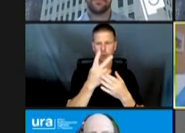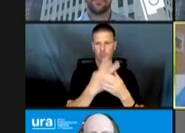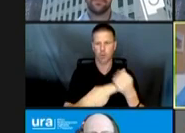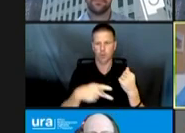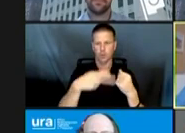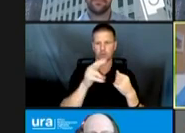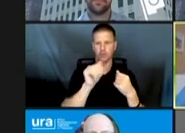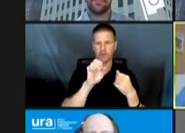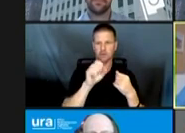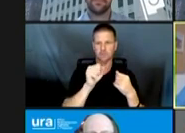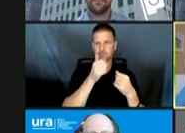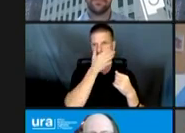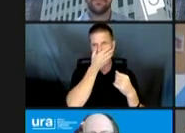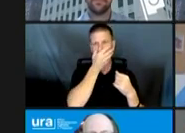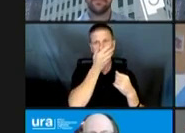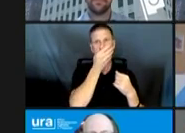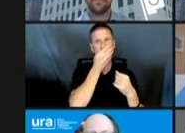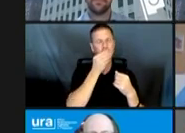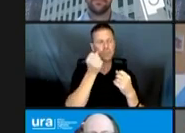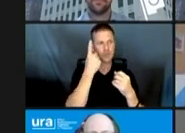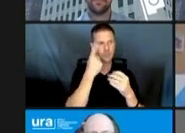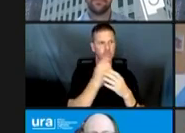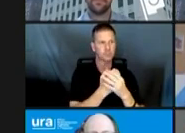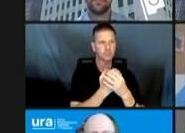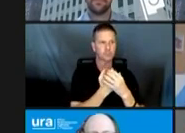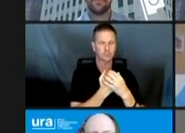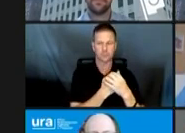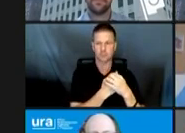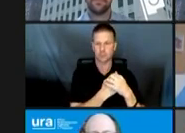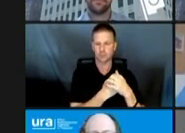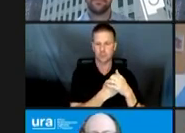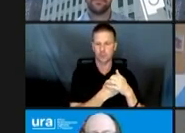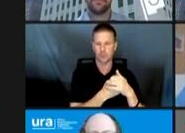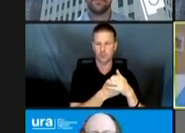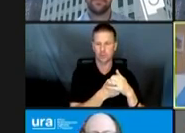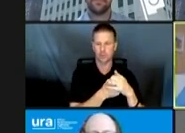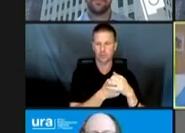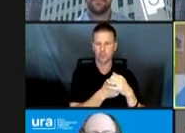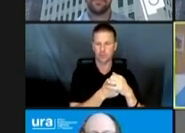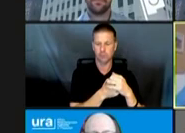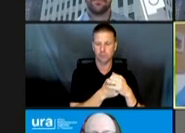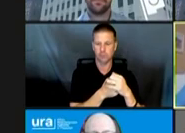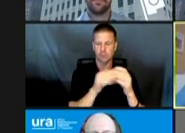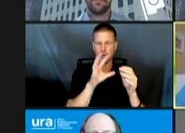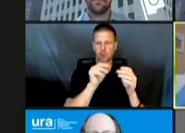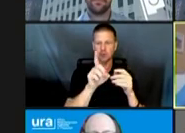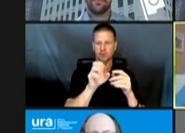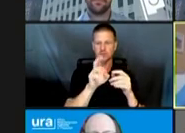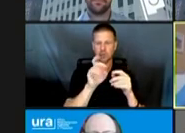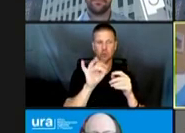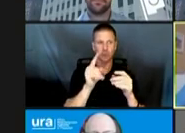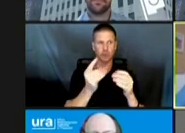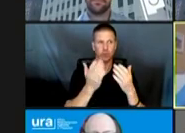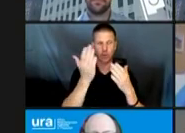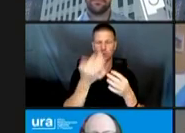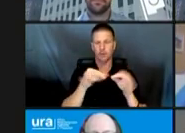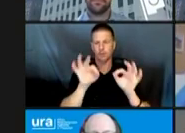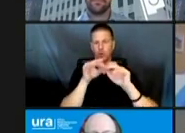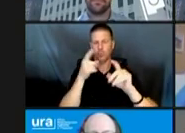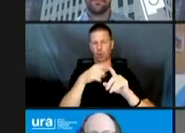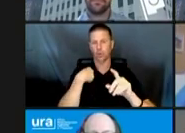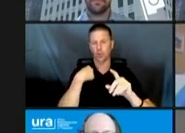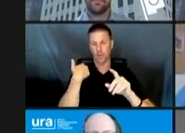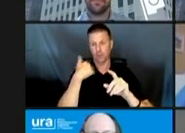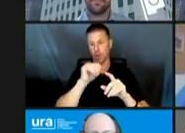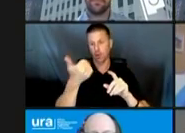Got it. And Derek did raise an important point. Do we have others